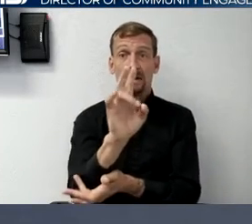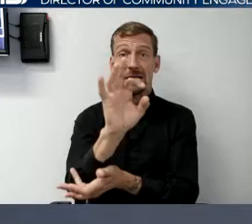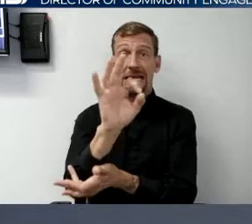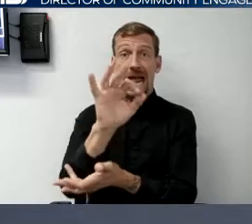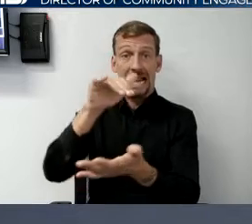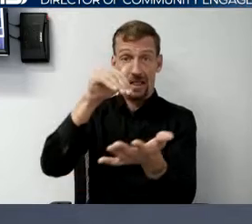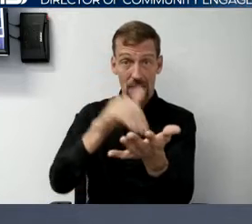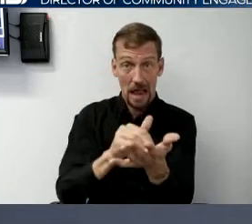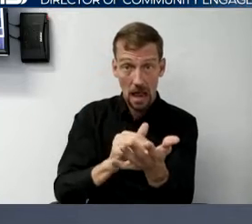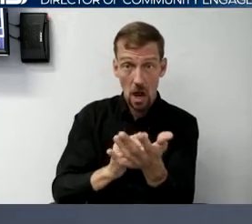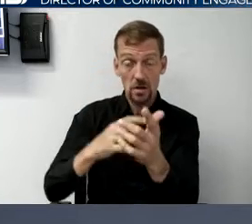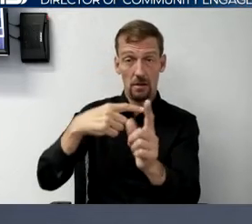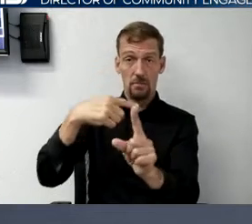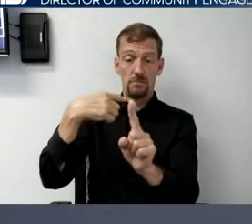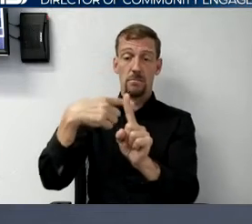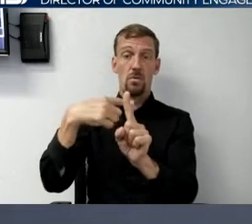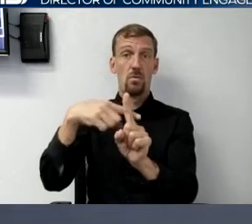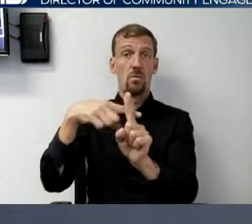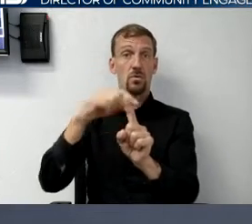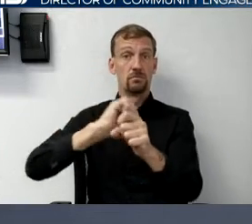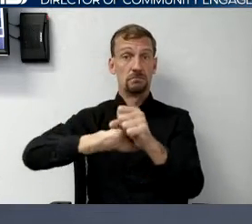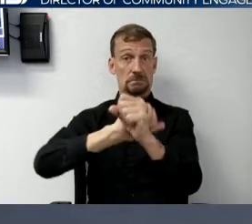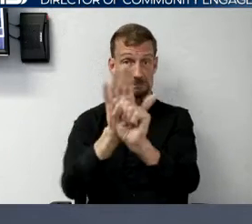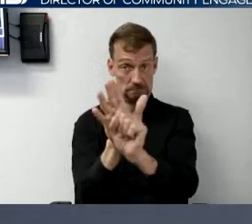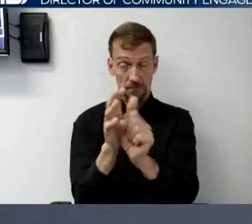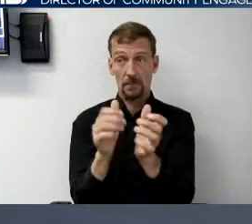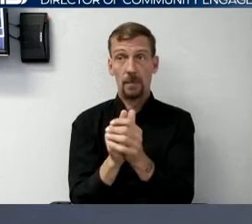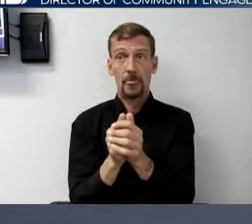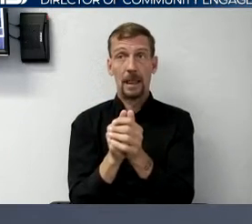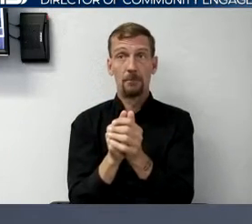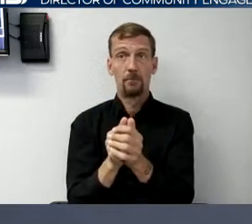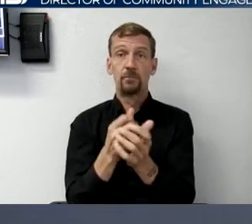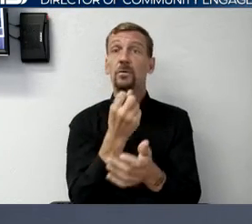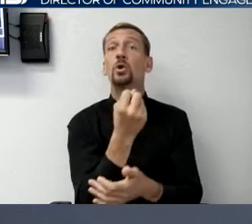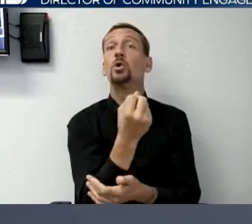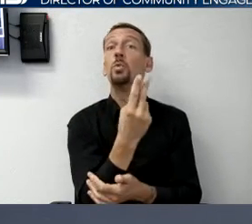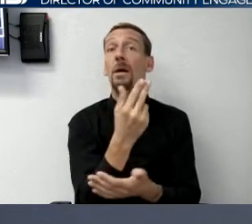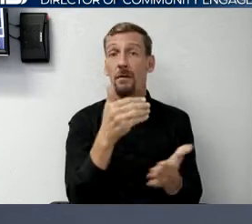679,000 positive cases, there have been